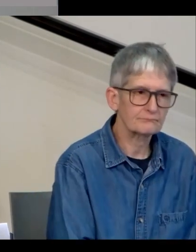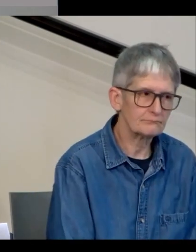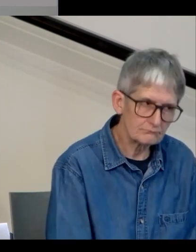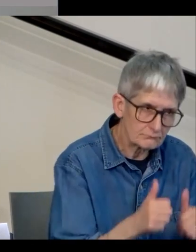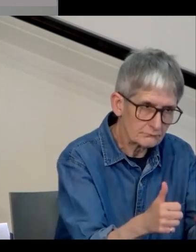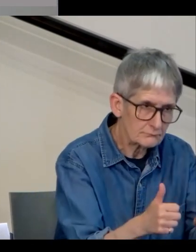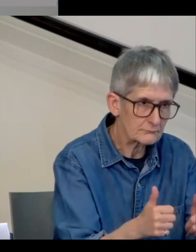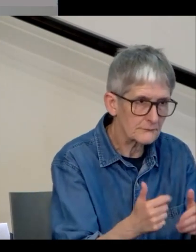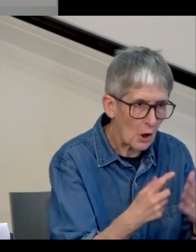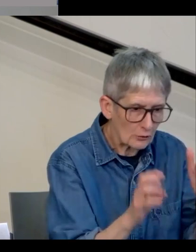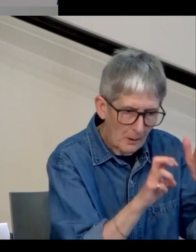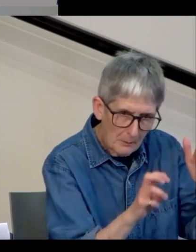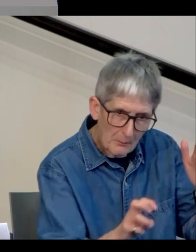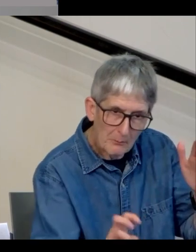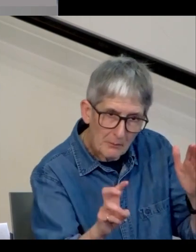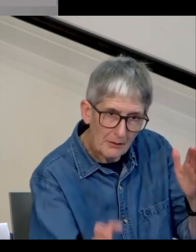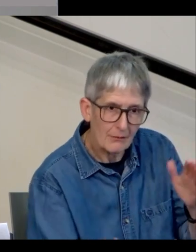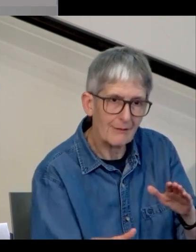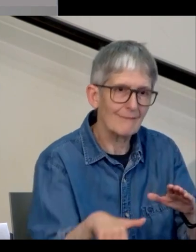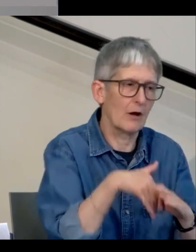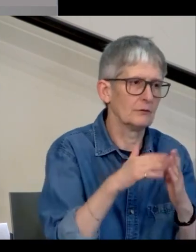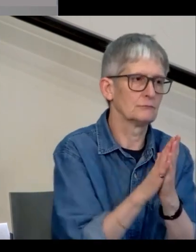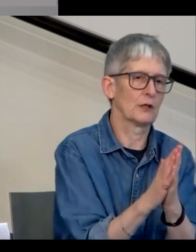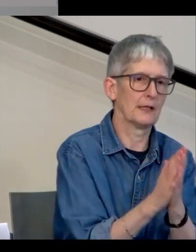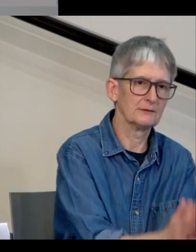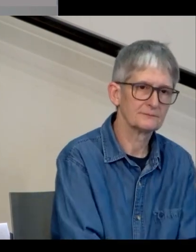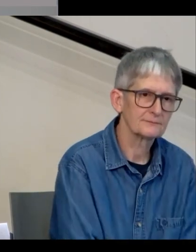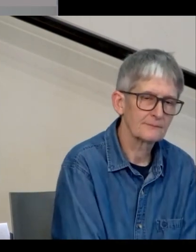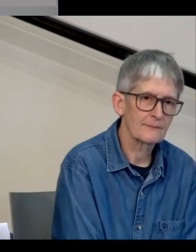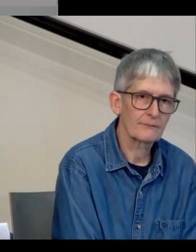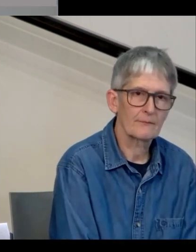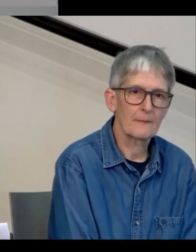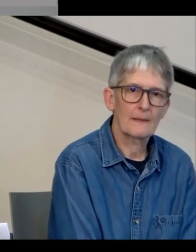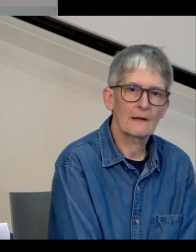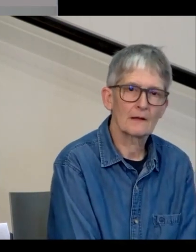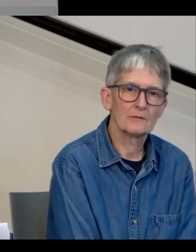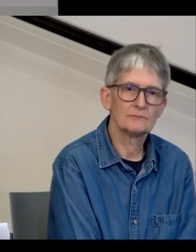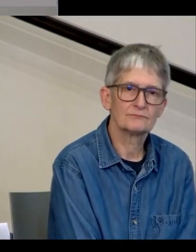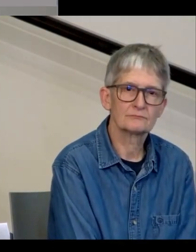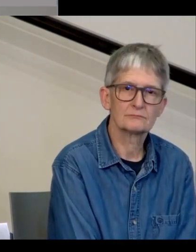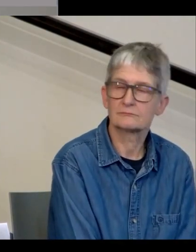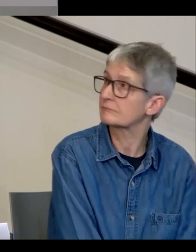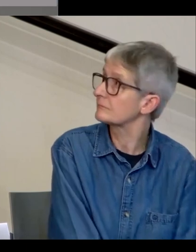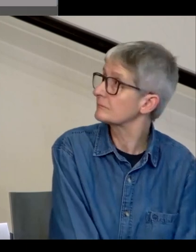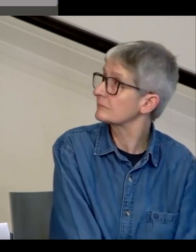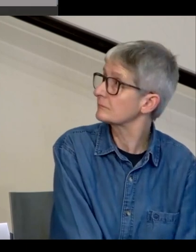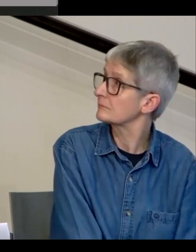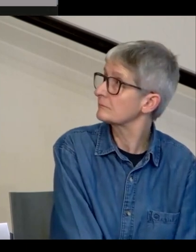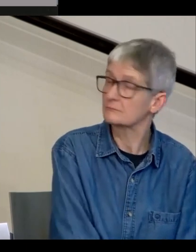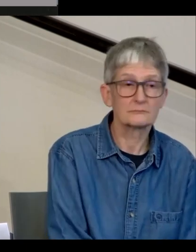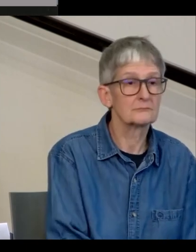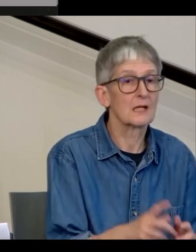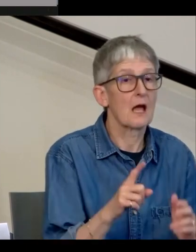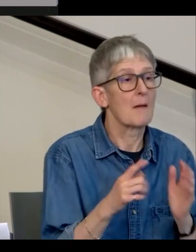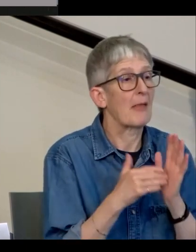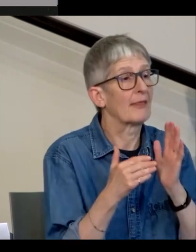good to see so many involved in praying. Next slide, please. We have our monthly prayer